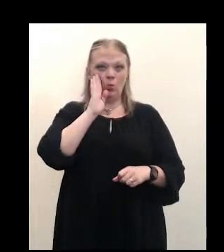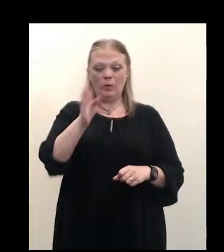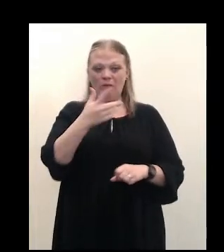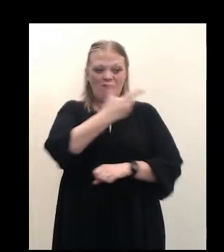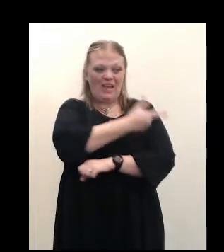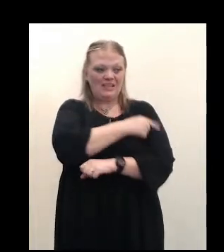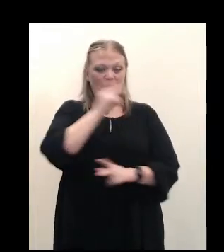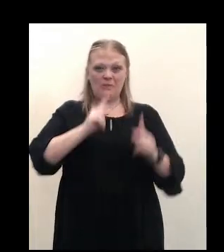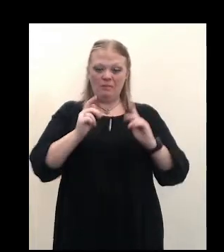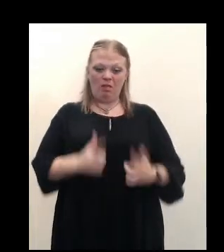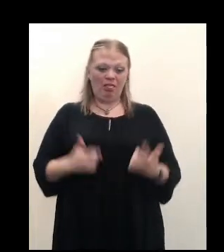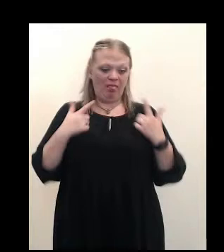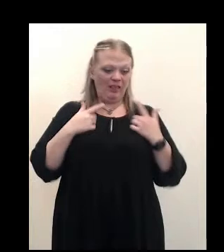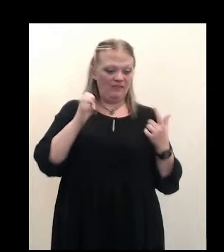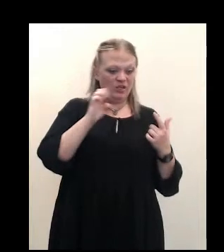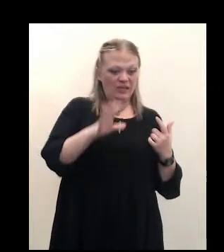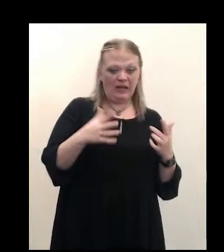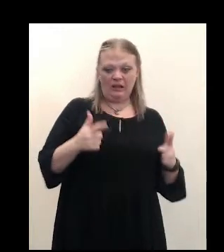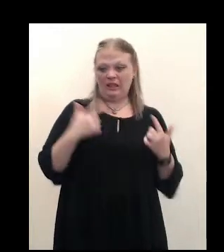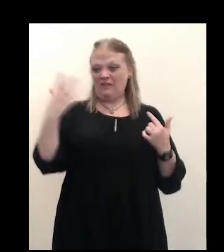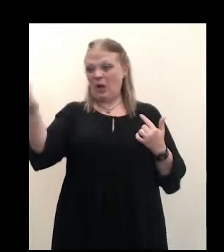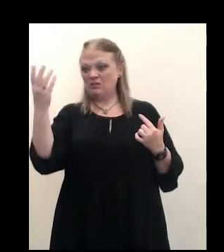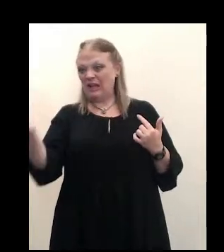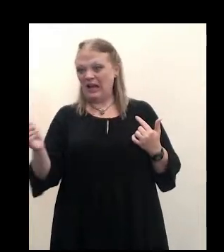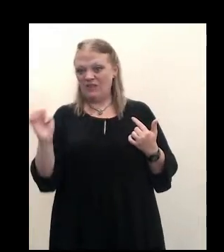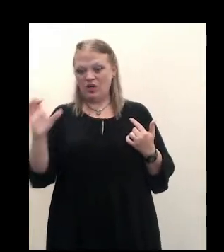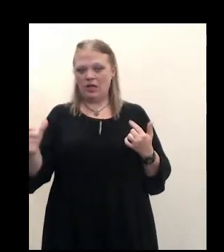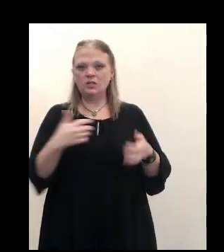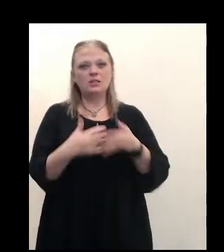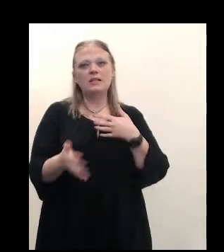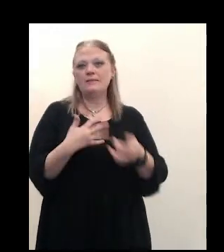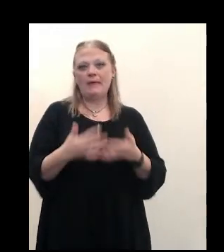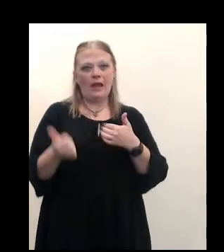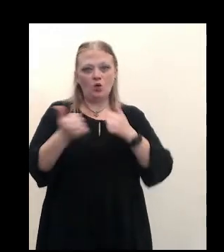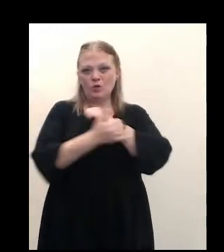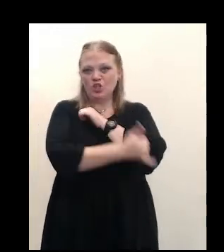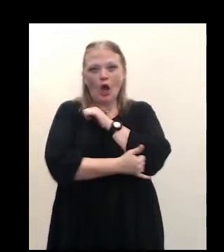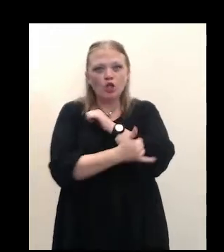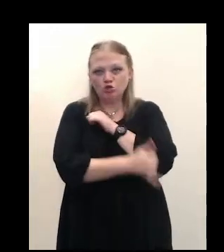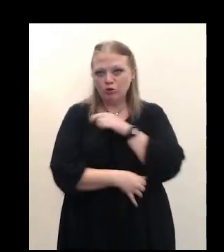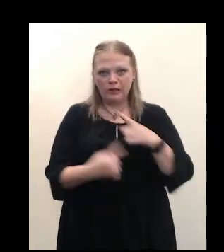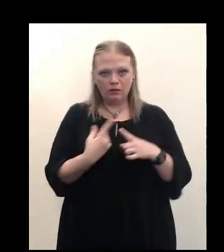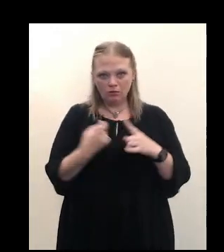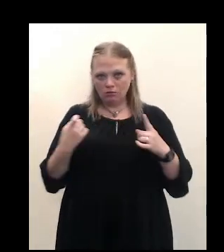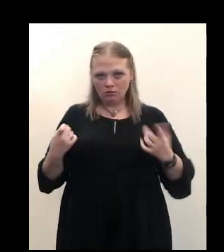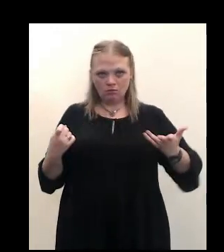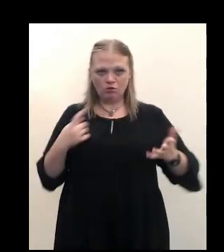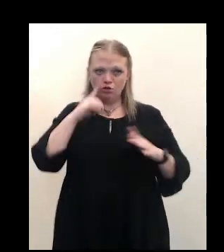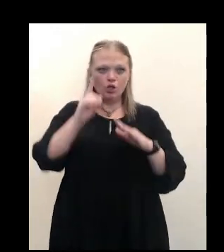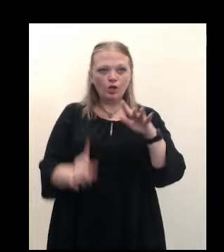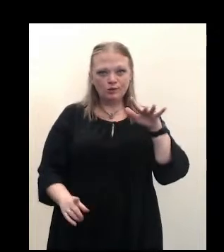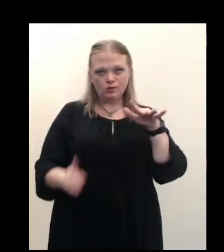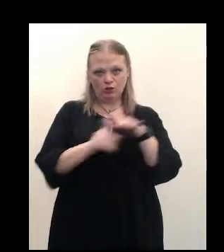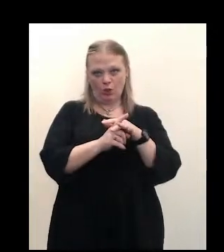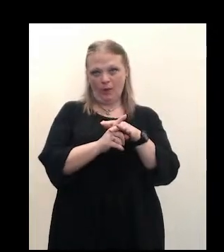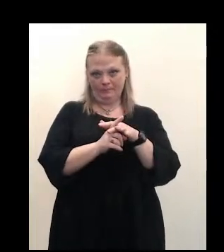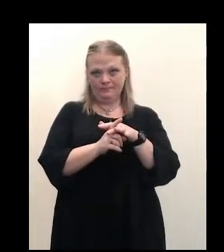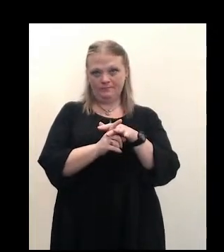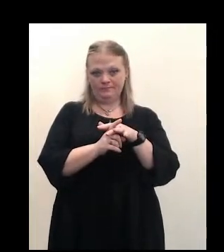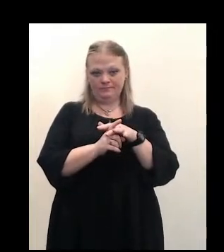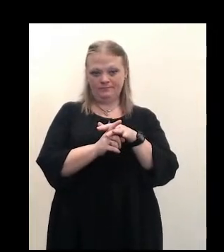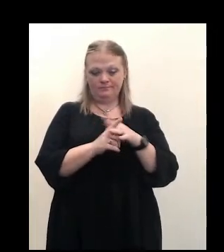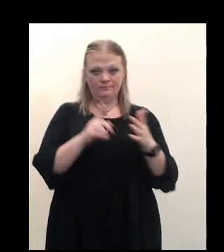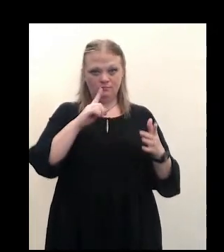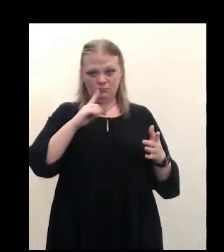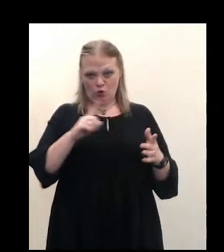Erie County, who live outside of Erie County. Doesn't matter what country you're from. As long as you show up at our clinic and you're eligible to